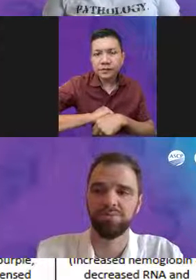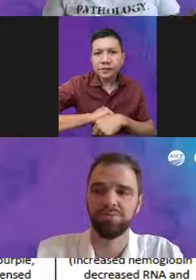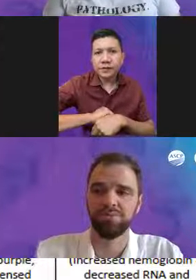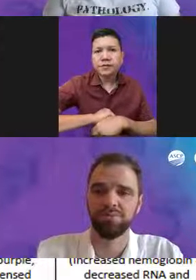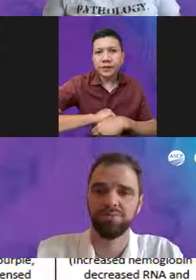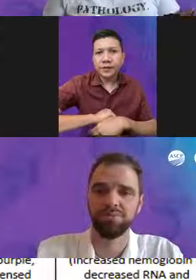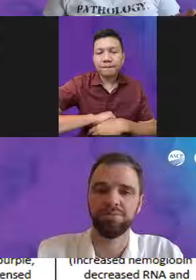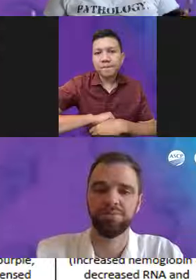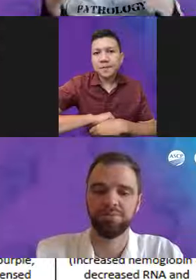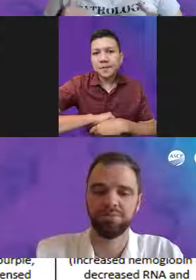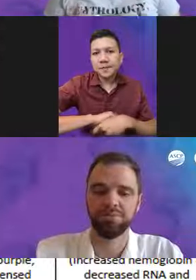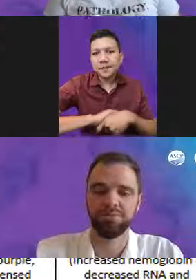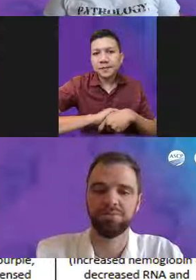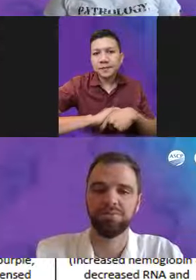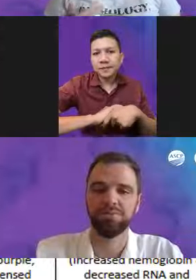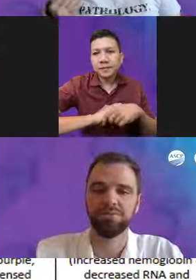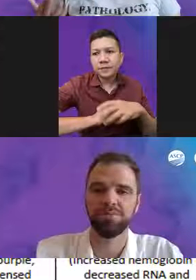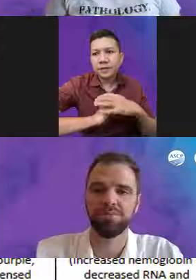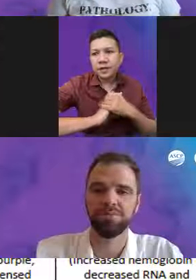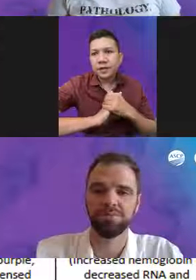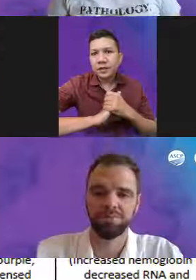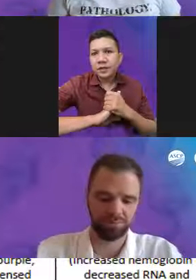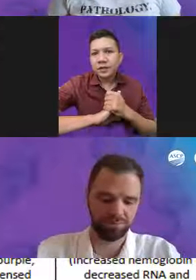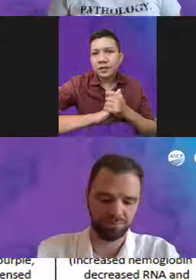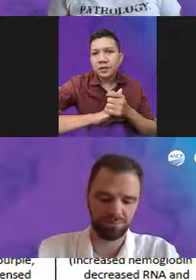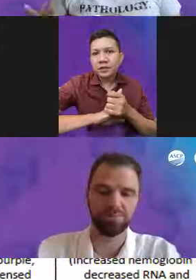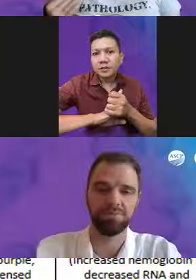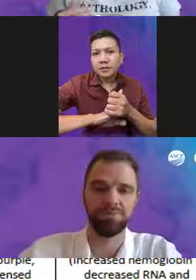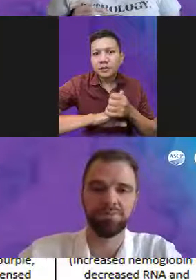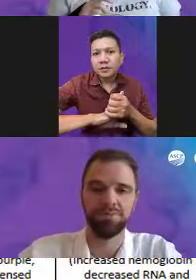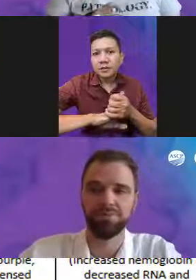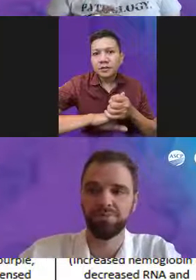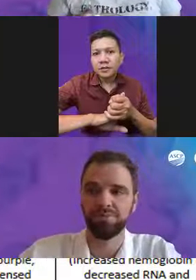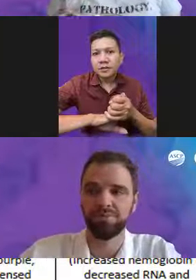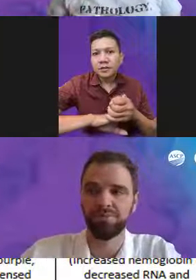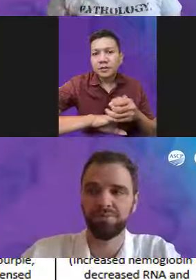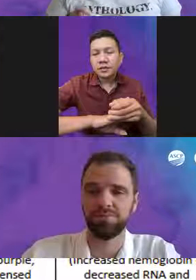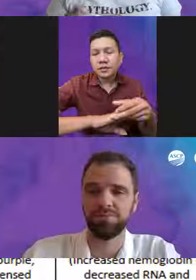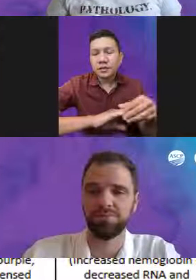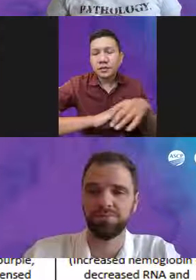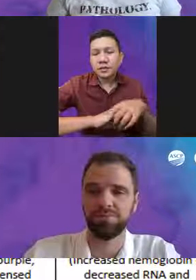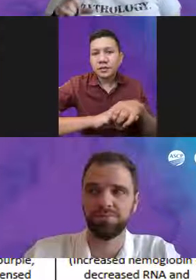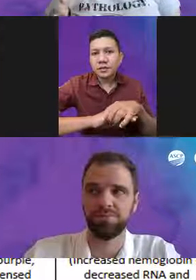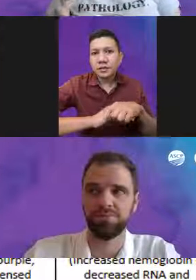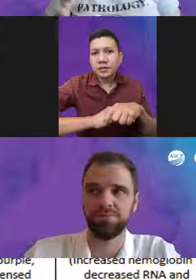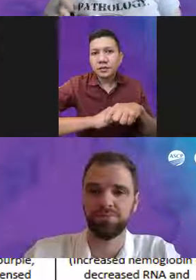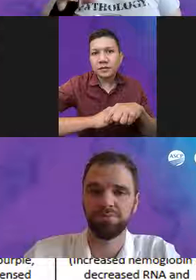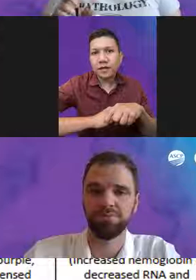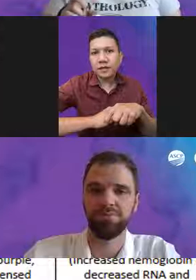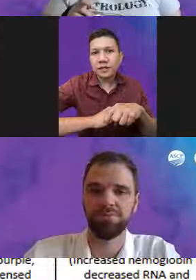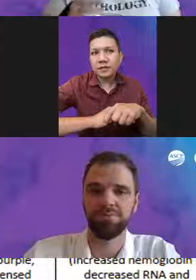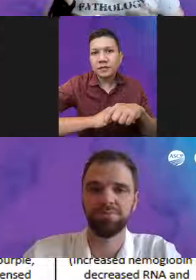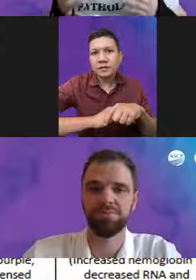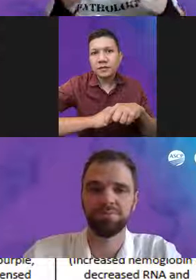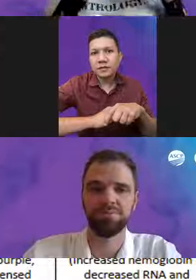reason for the lack of red cells. So when we talk about anemia, if you break down the word, A